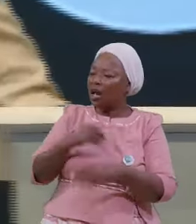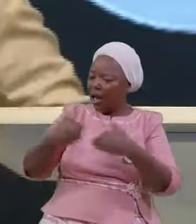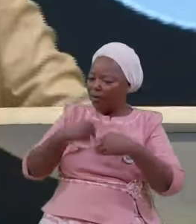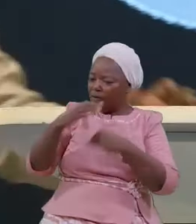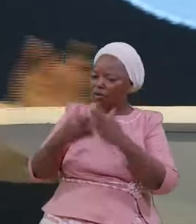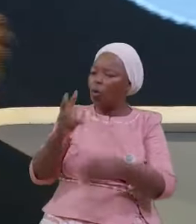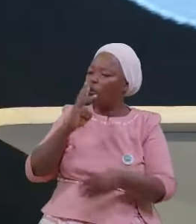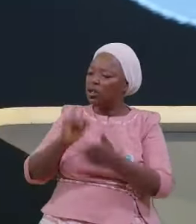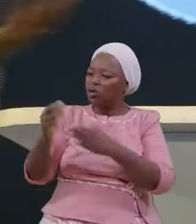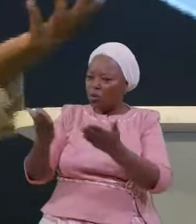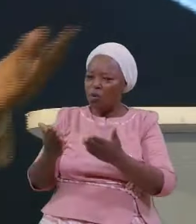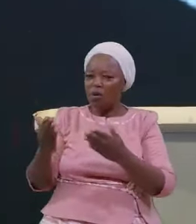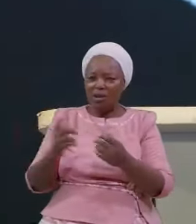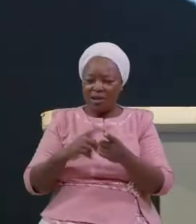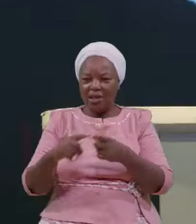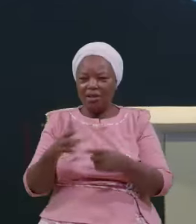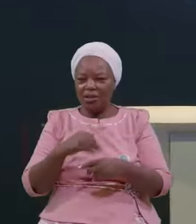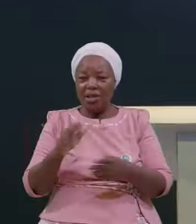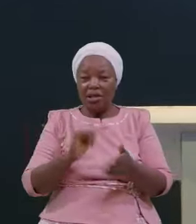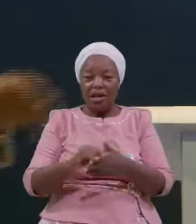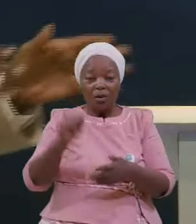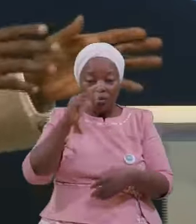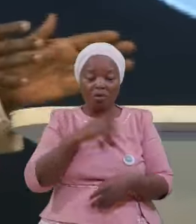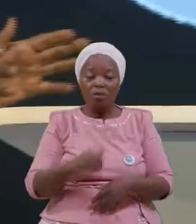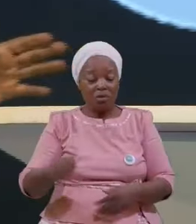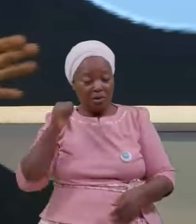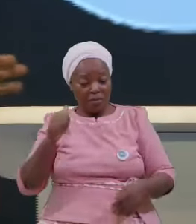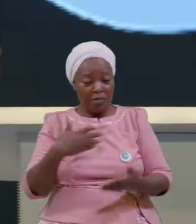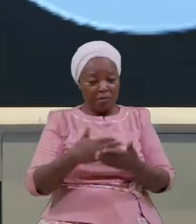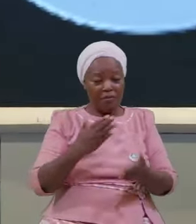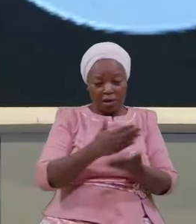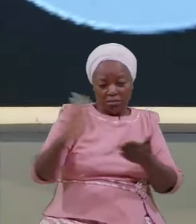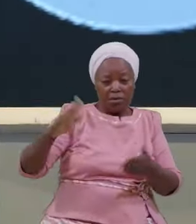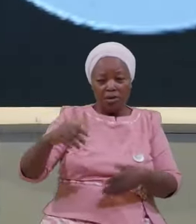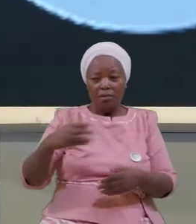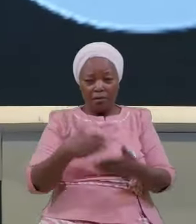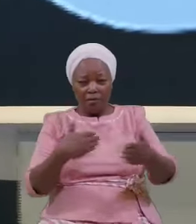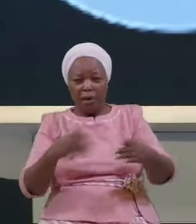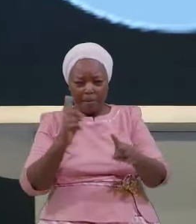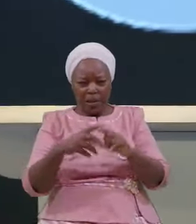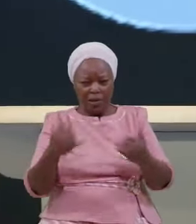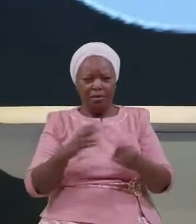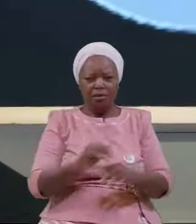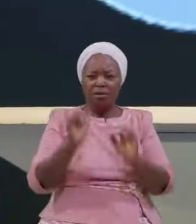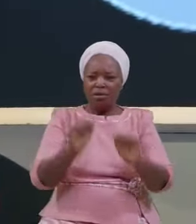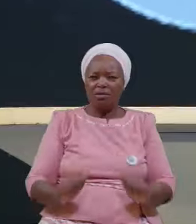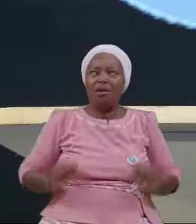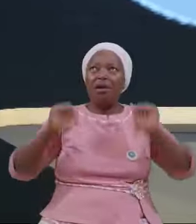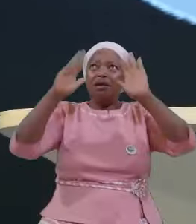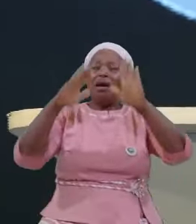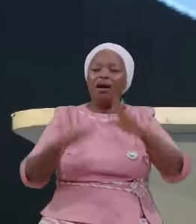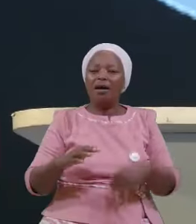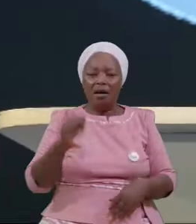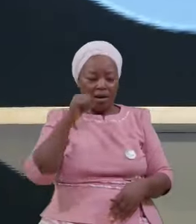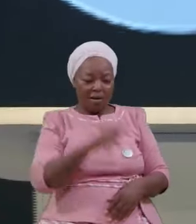You know, she was resisting before, but now she surrendered. She surrendered her heart, her life, her pot, everything she